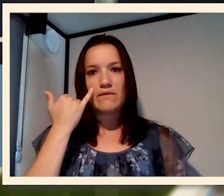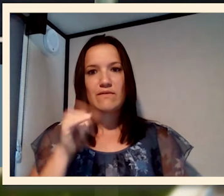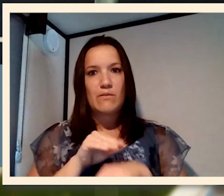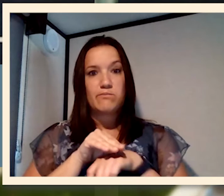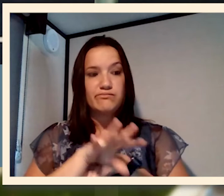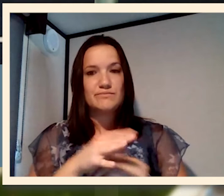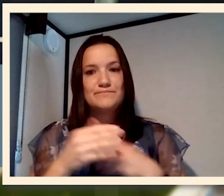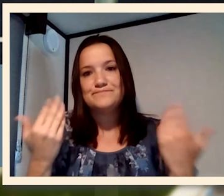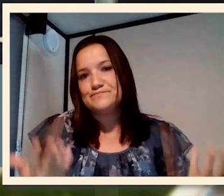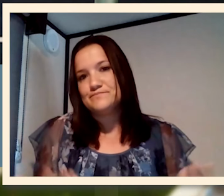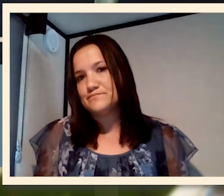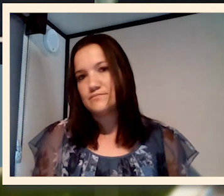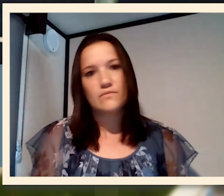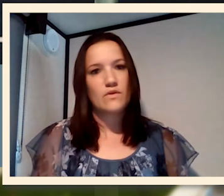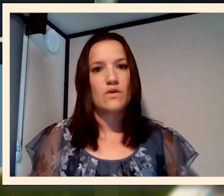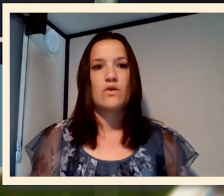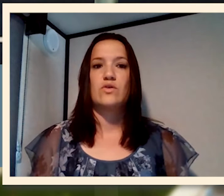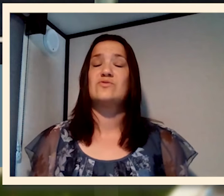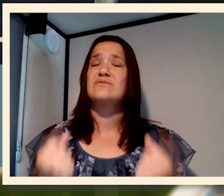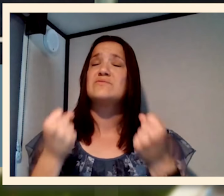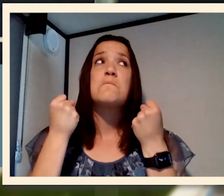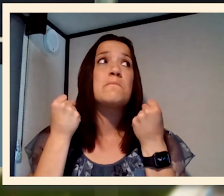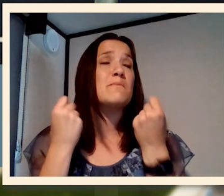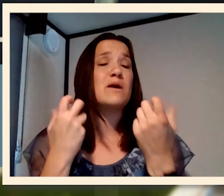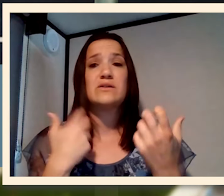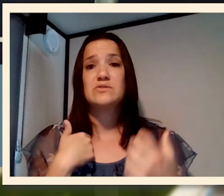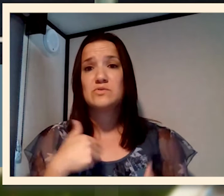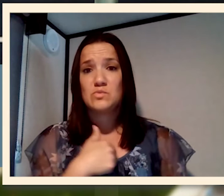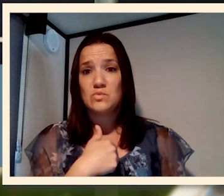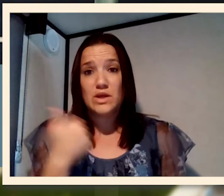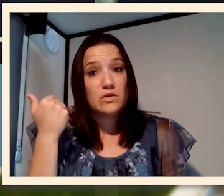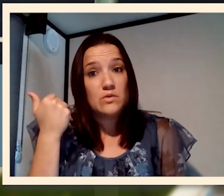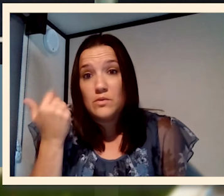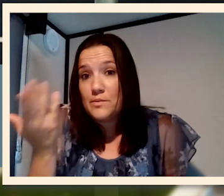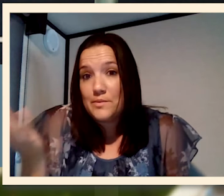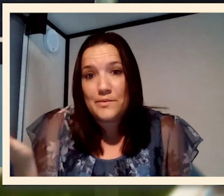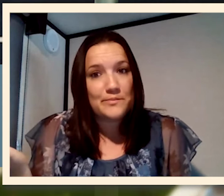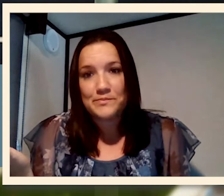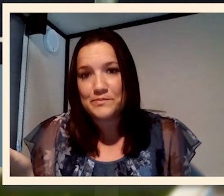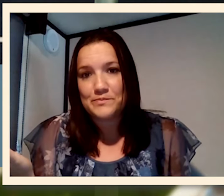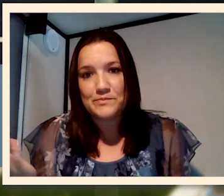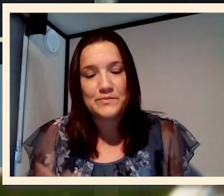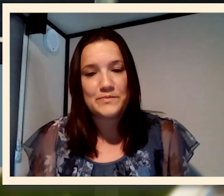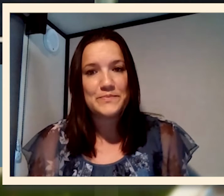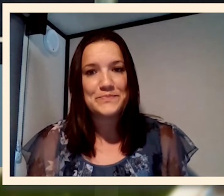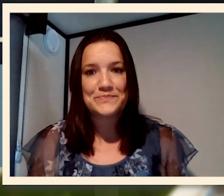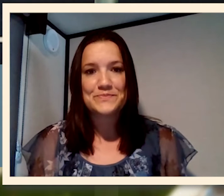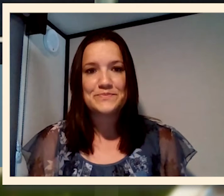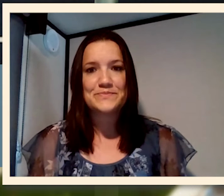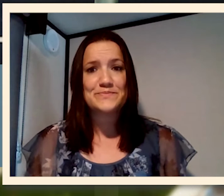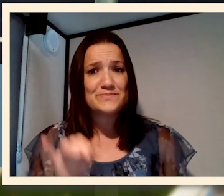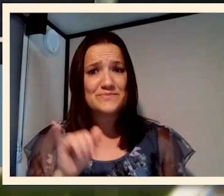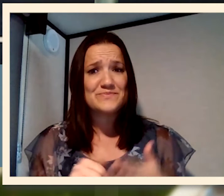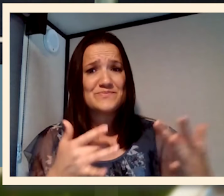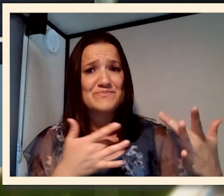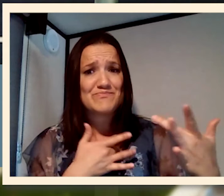that. And I don't think we can know that because there still is a lot we don't know about COVID.